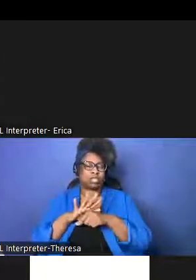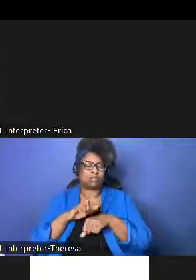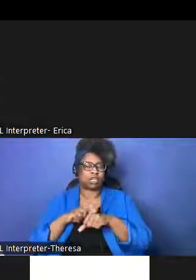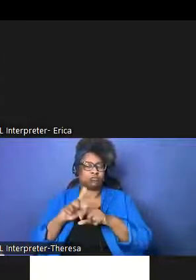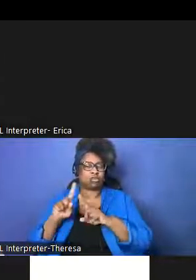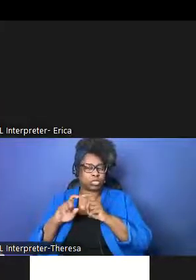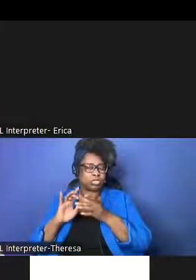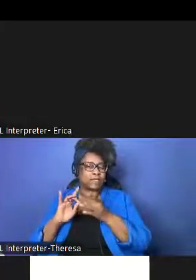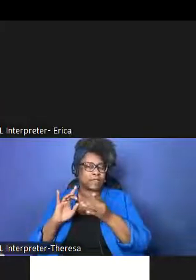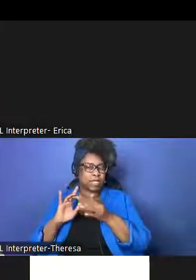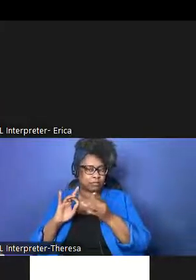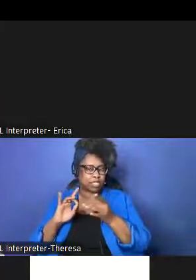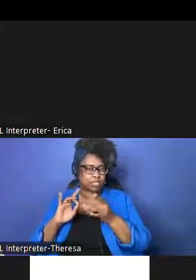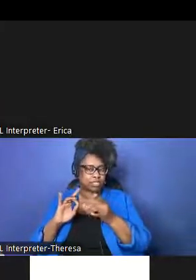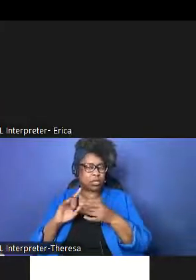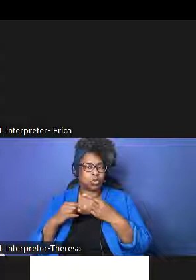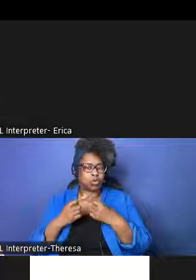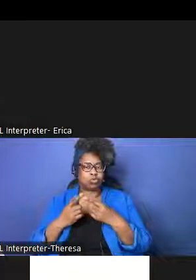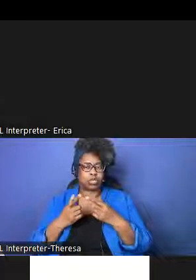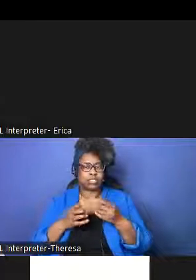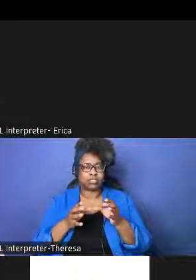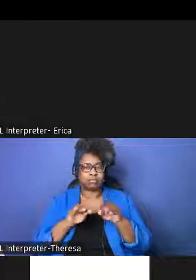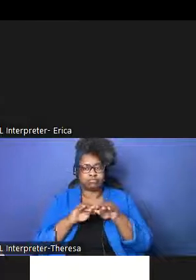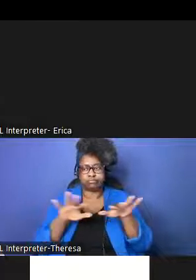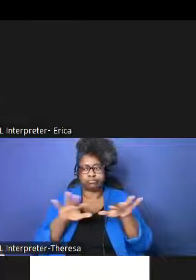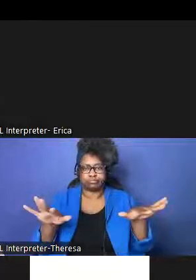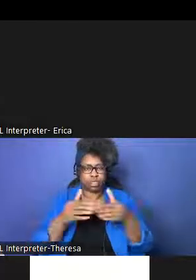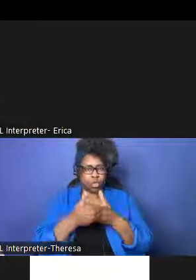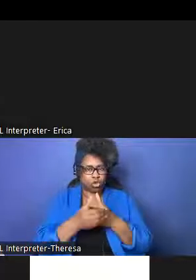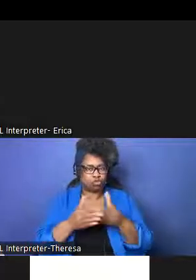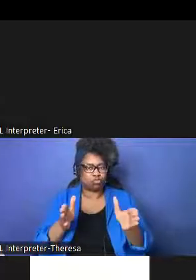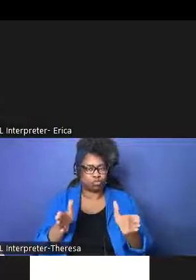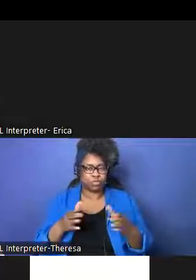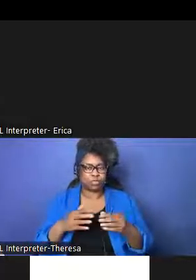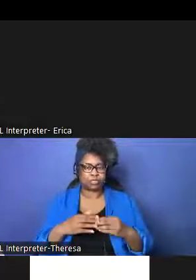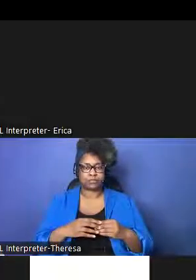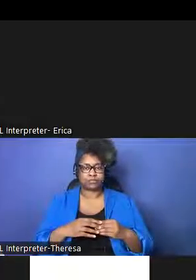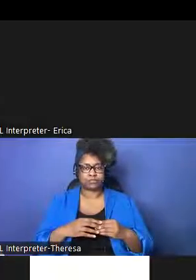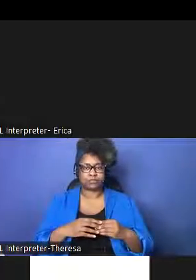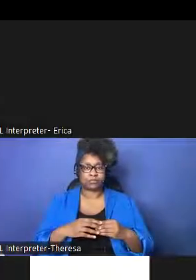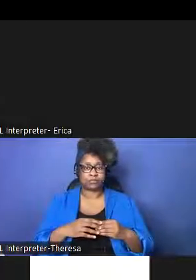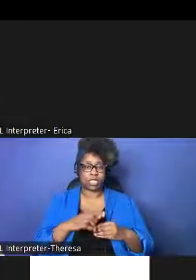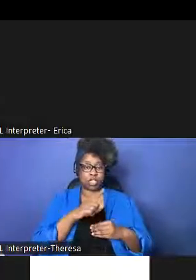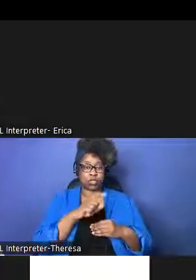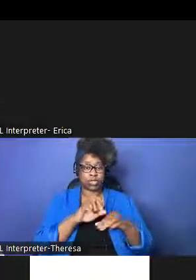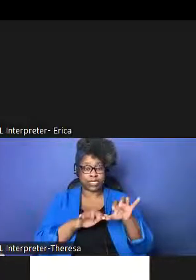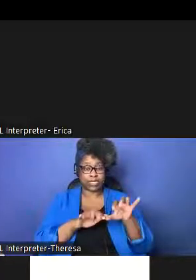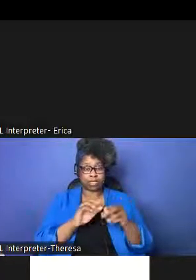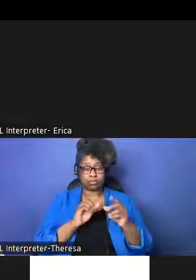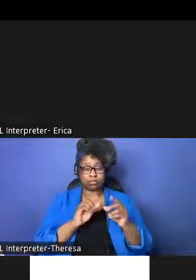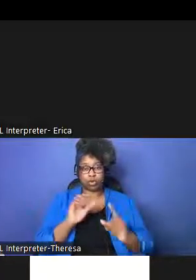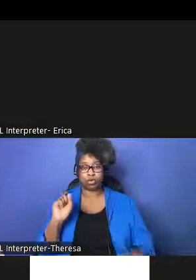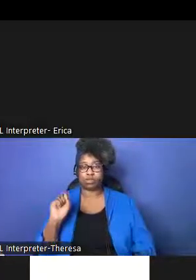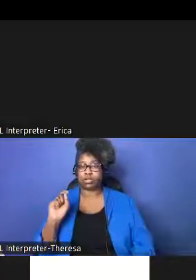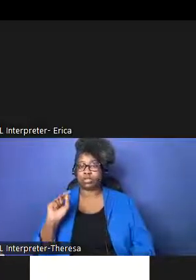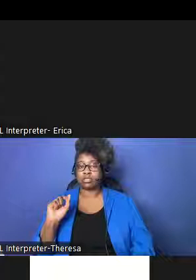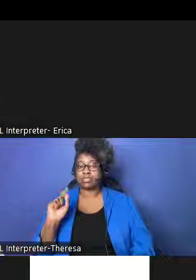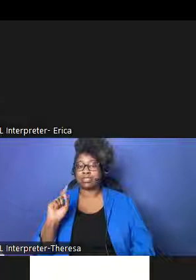when we get to the breakout rooms. You can just either type the word stack in the